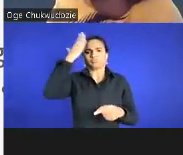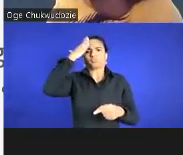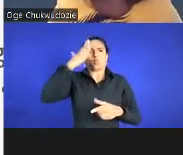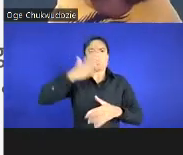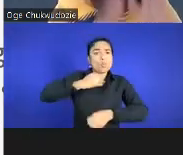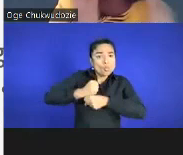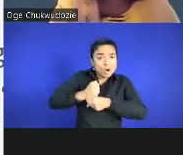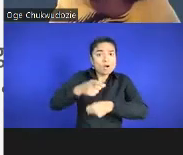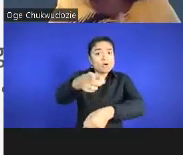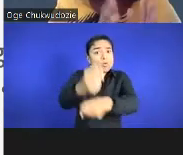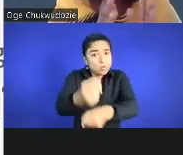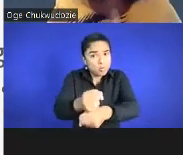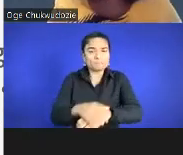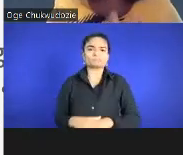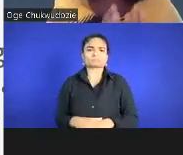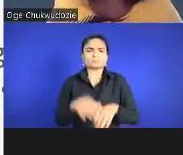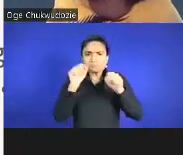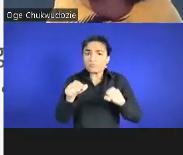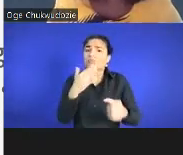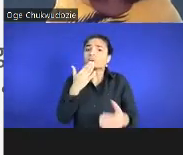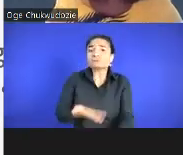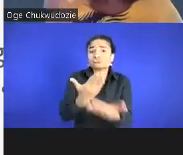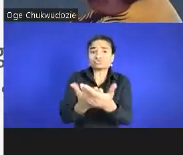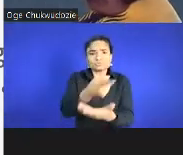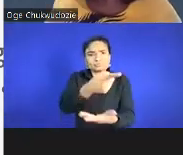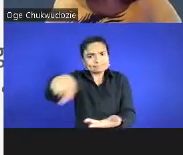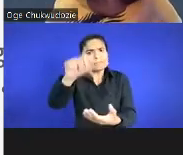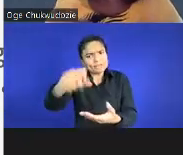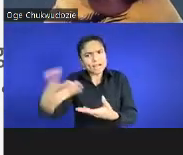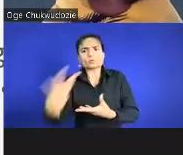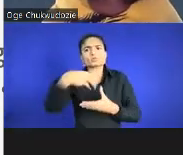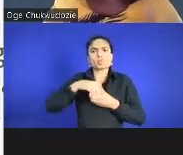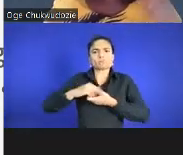one CFM if all the organizations agree. So that instead of